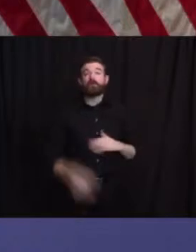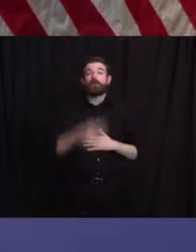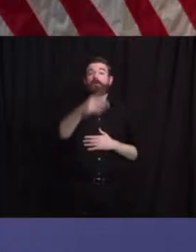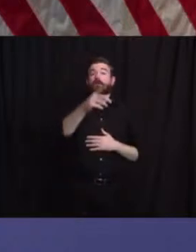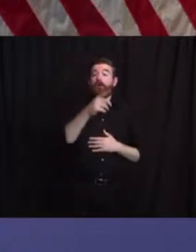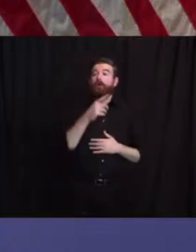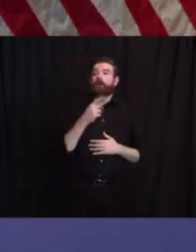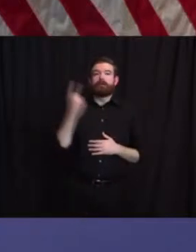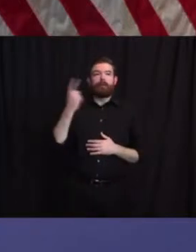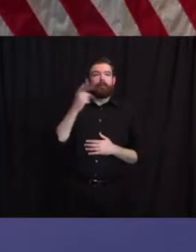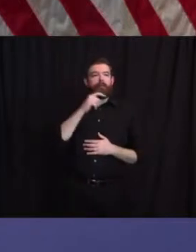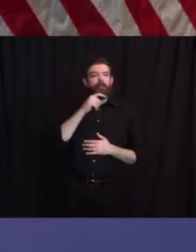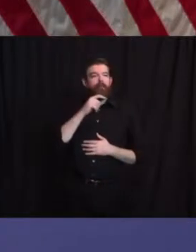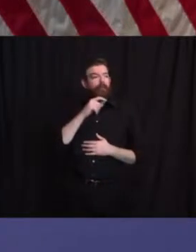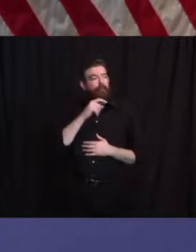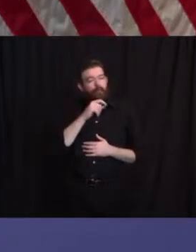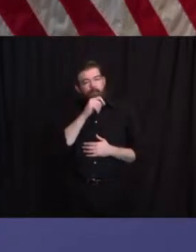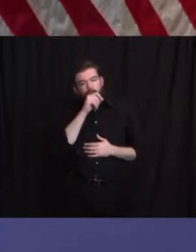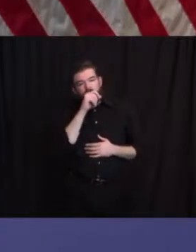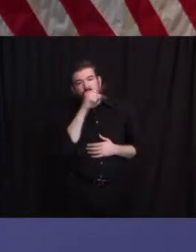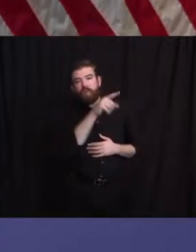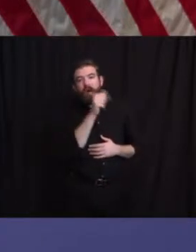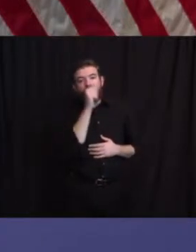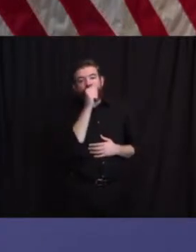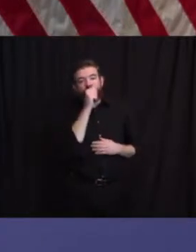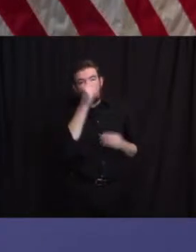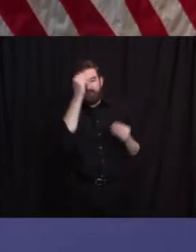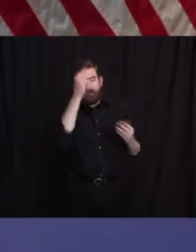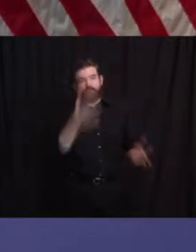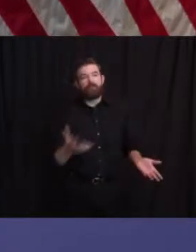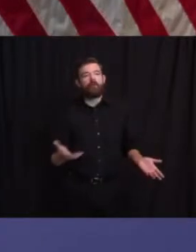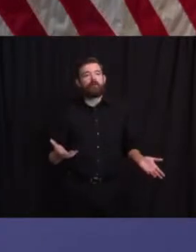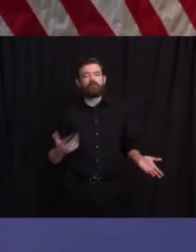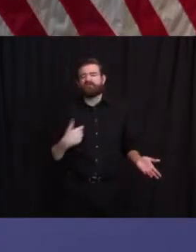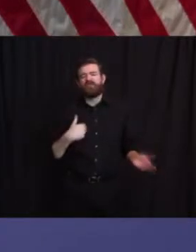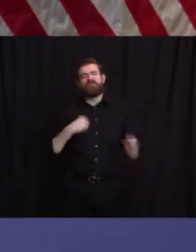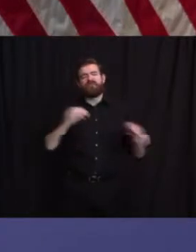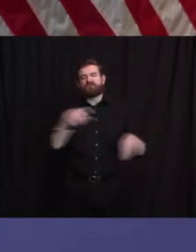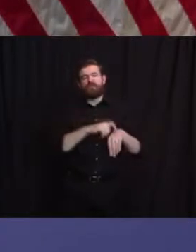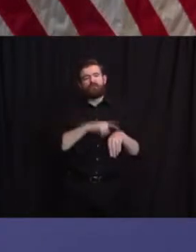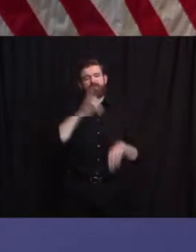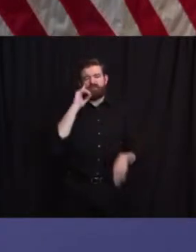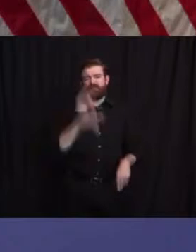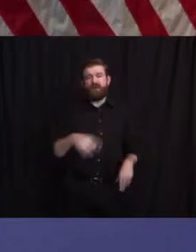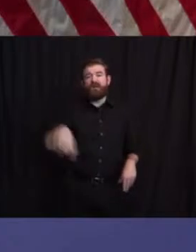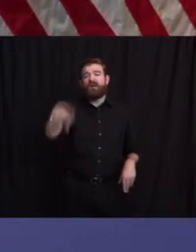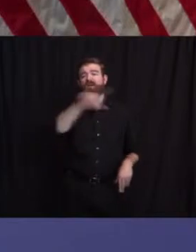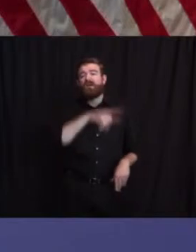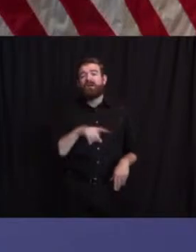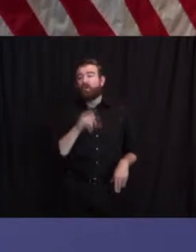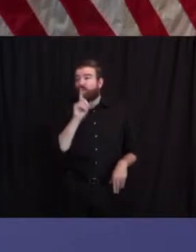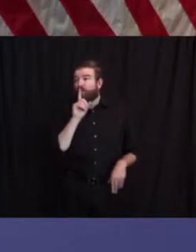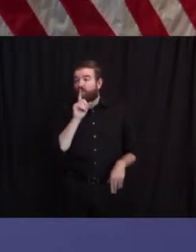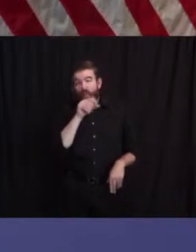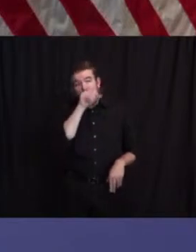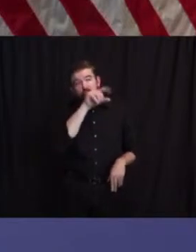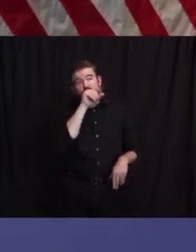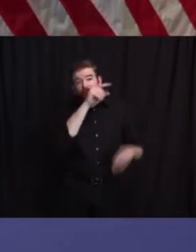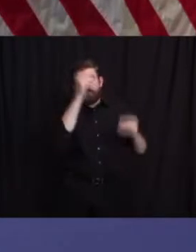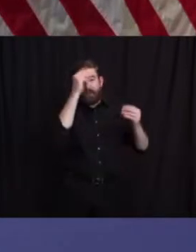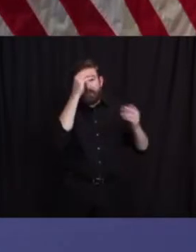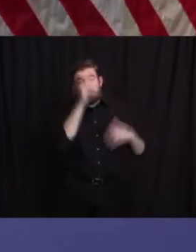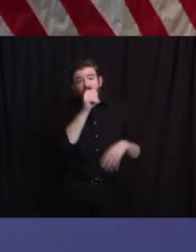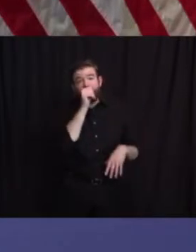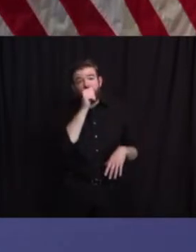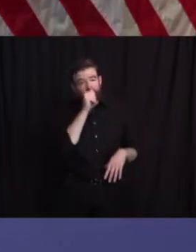were, I've got no time for that, and that's got to stop. The fact of the matter is, Judy and I and Pat are up here literally